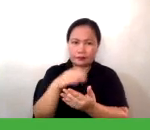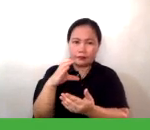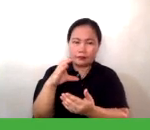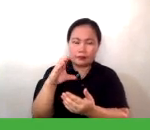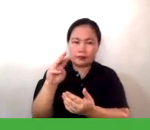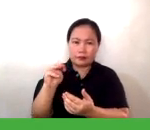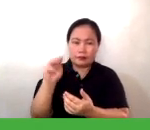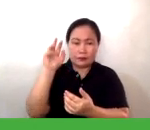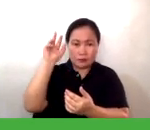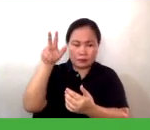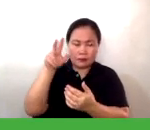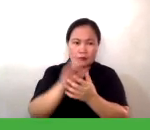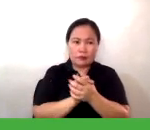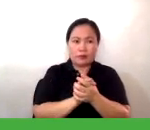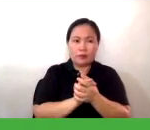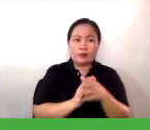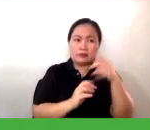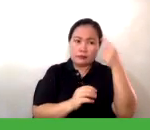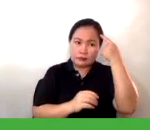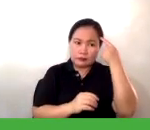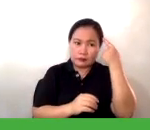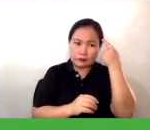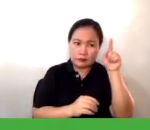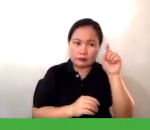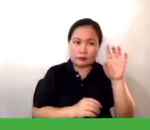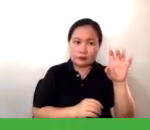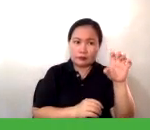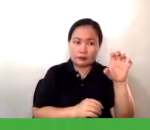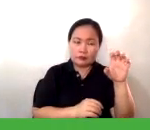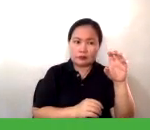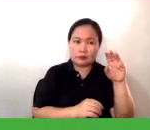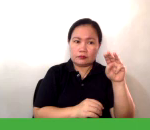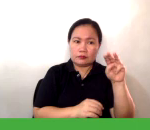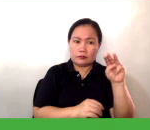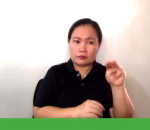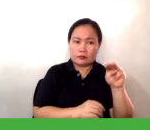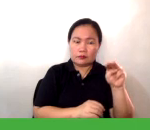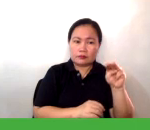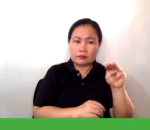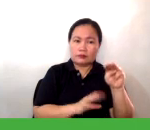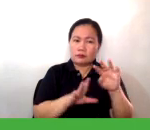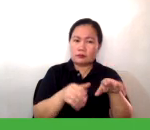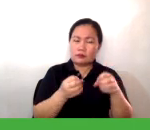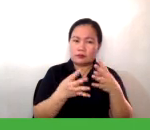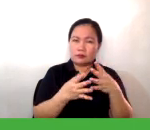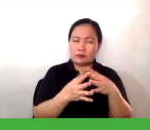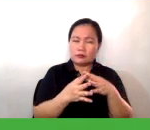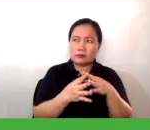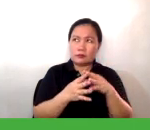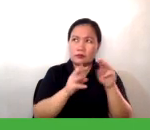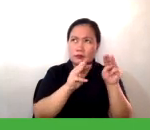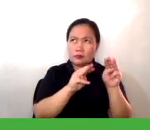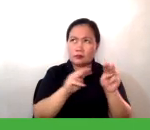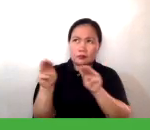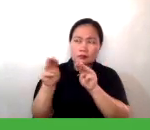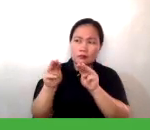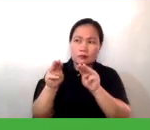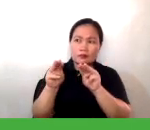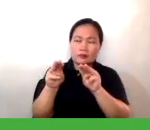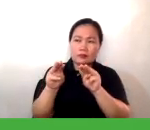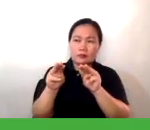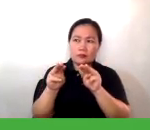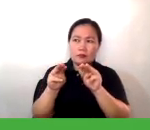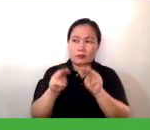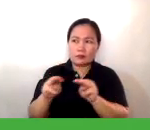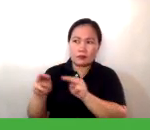yung 1,000. Okay? So, for 15 meters, how many centimeters? So,